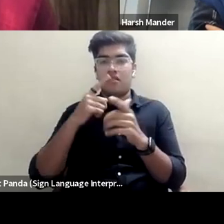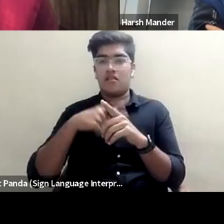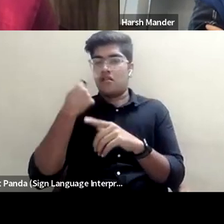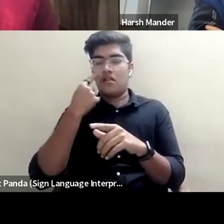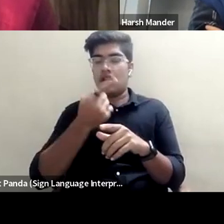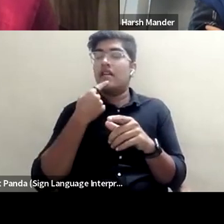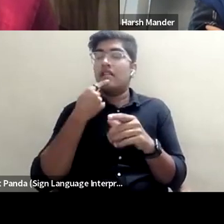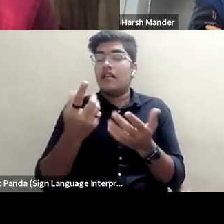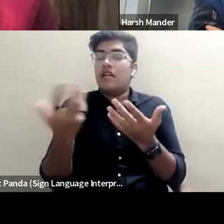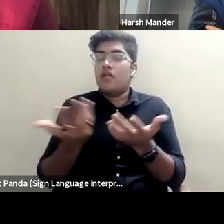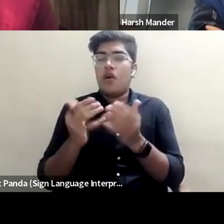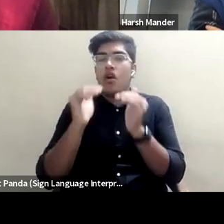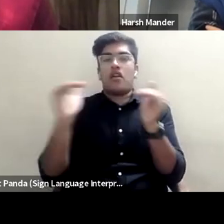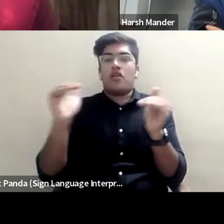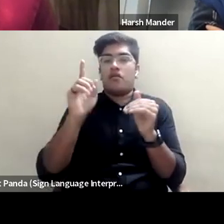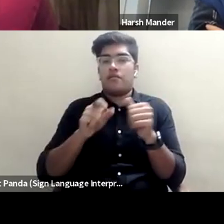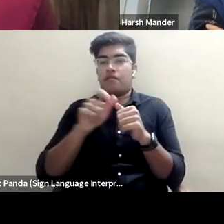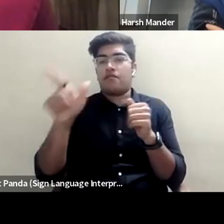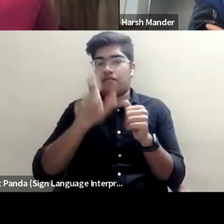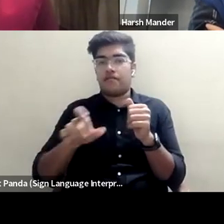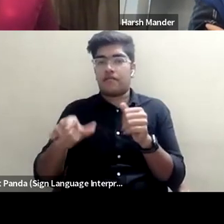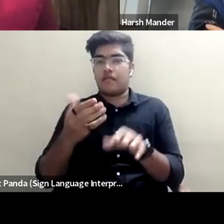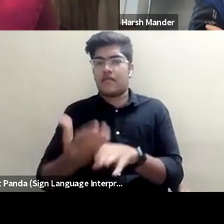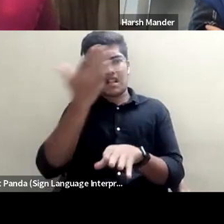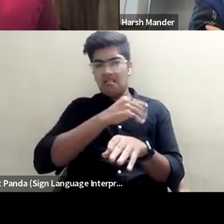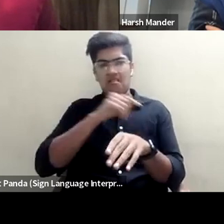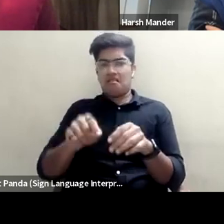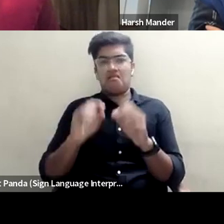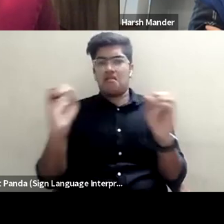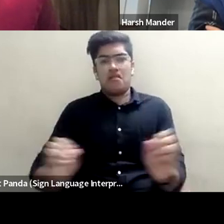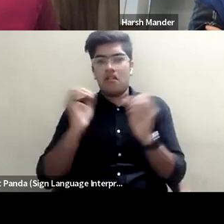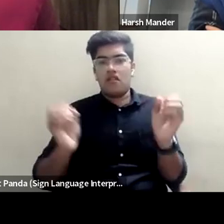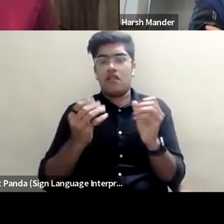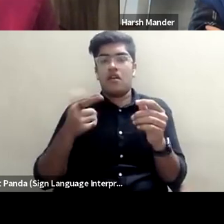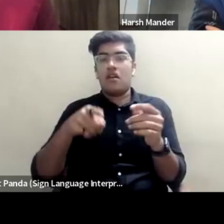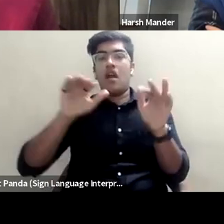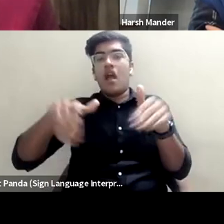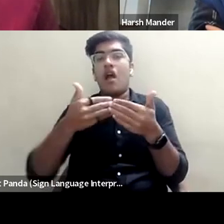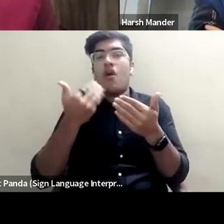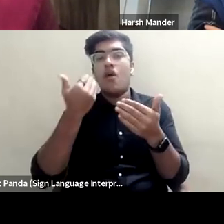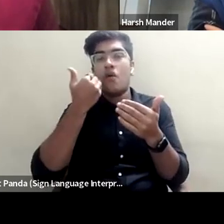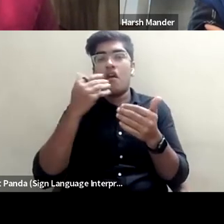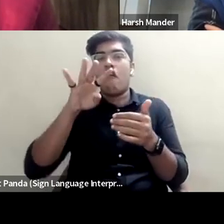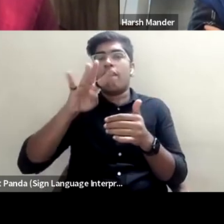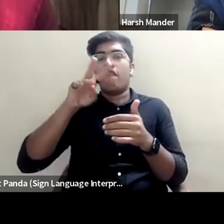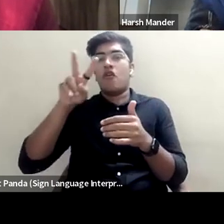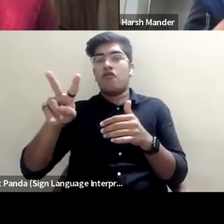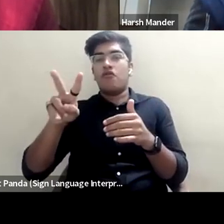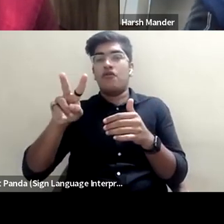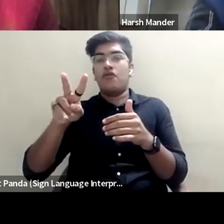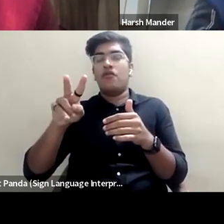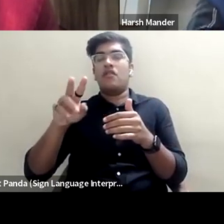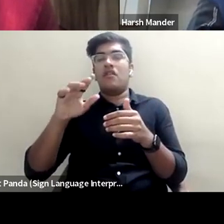secularism. Now, earlier it was not there. It was introduced by 42nd Amendment,